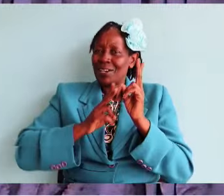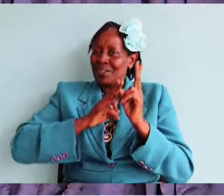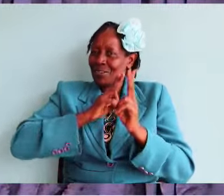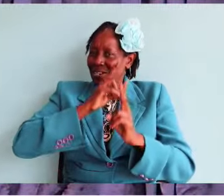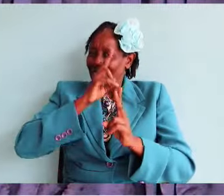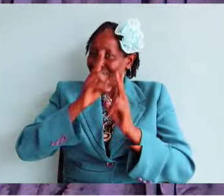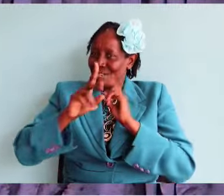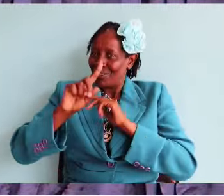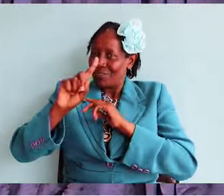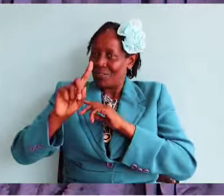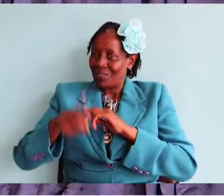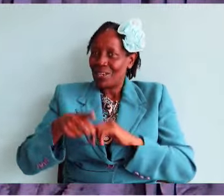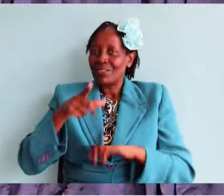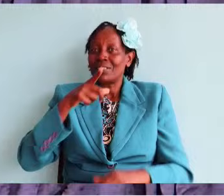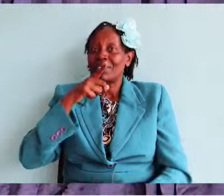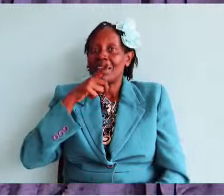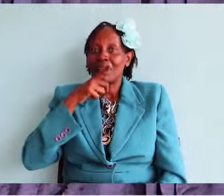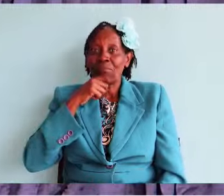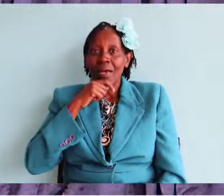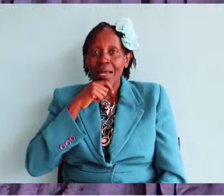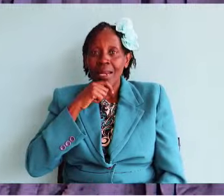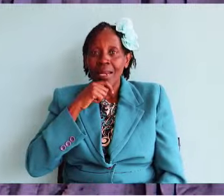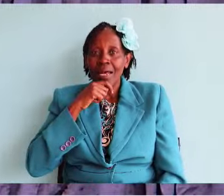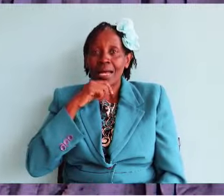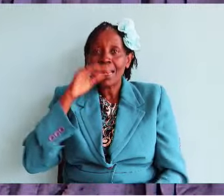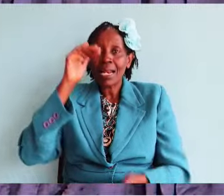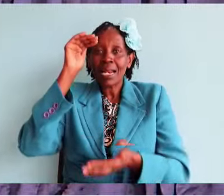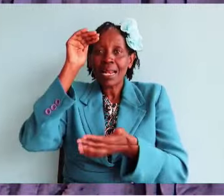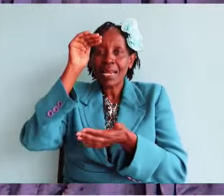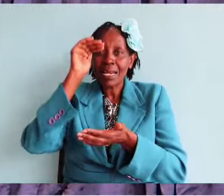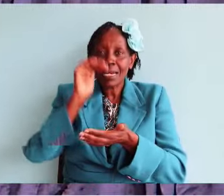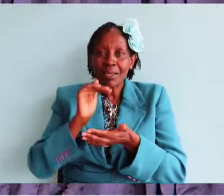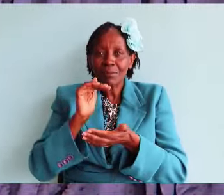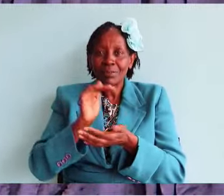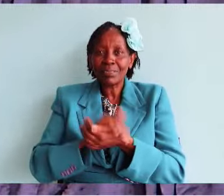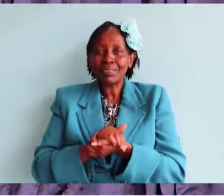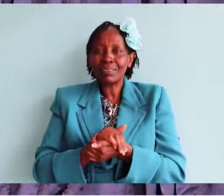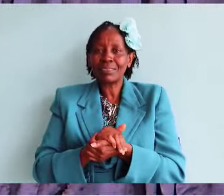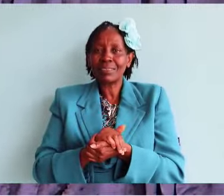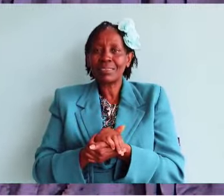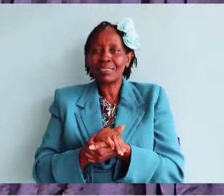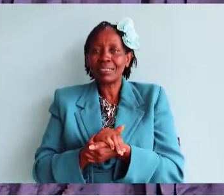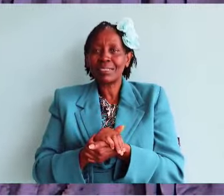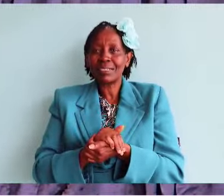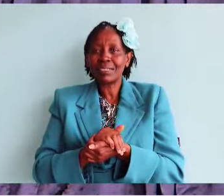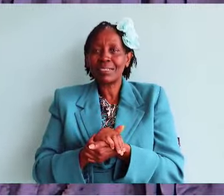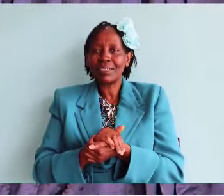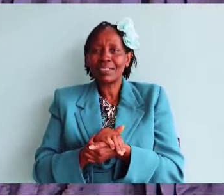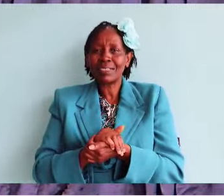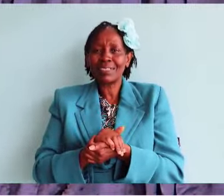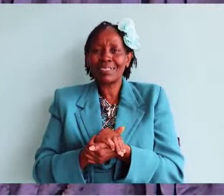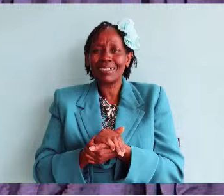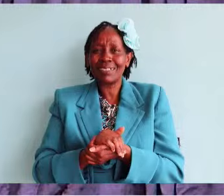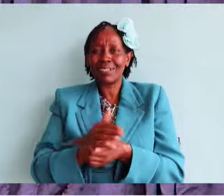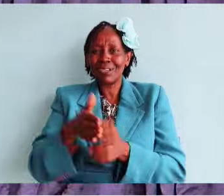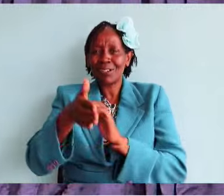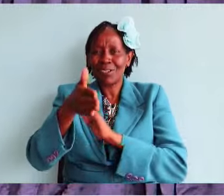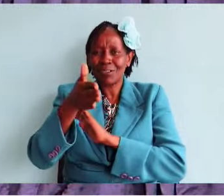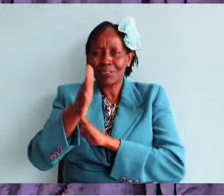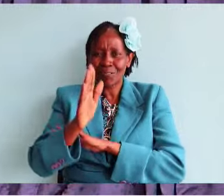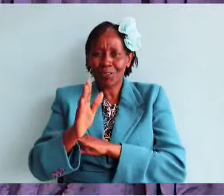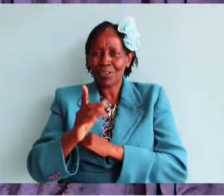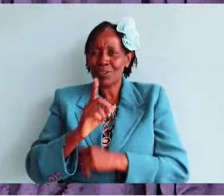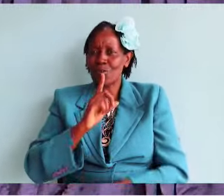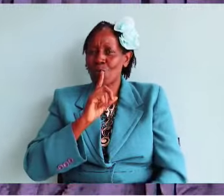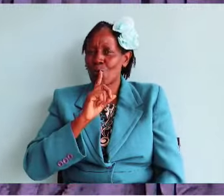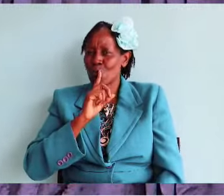God reduced it to how many? 22,000 men. And therefore, God commanded Gideon to proclaim